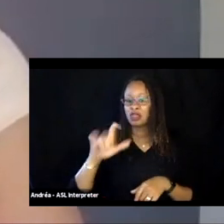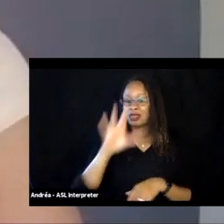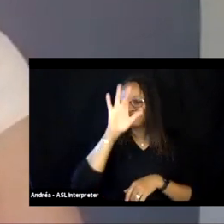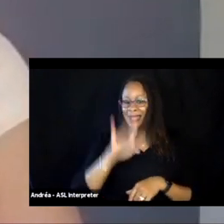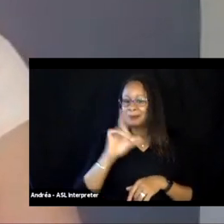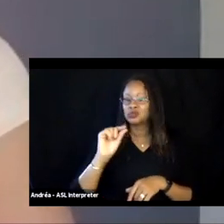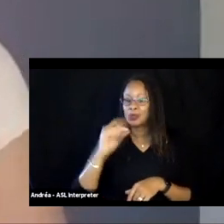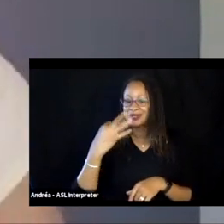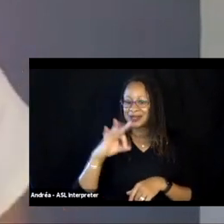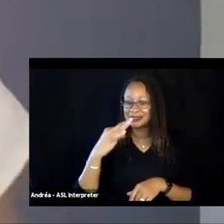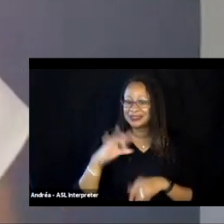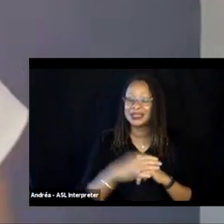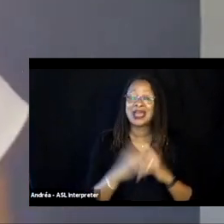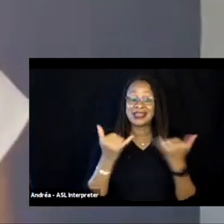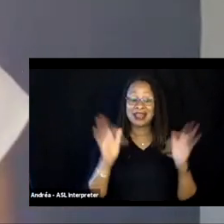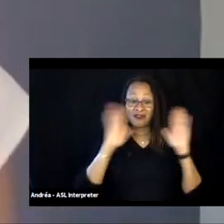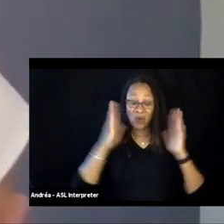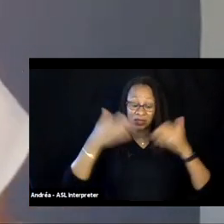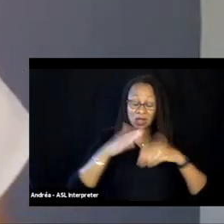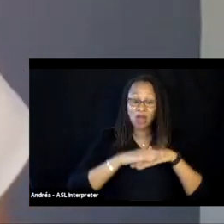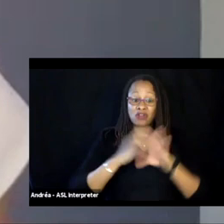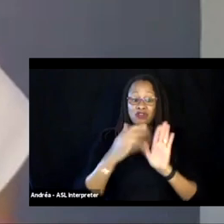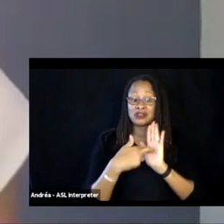Now zeroing in on the representations of